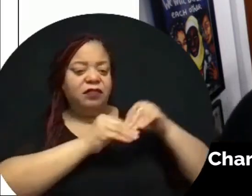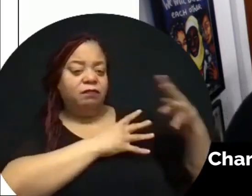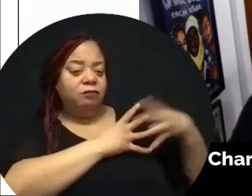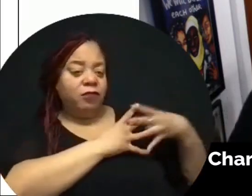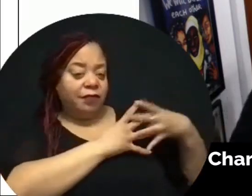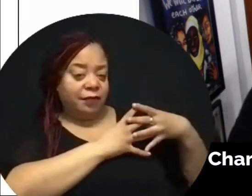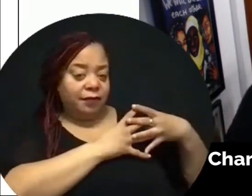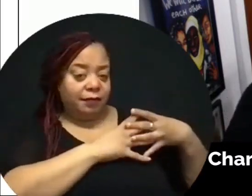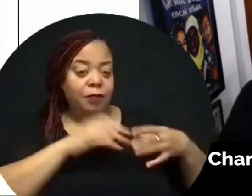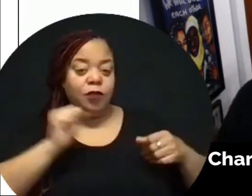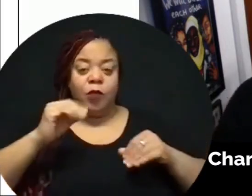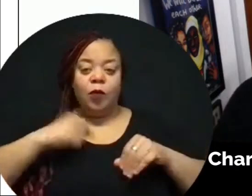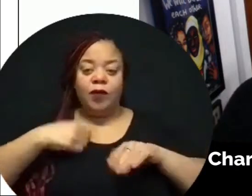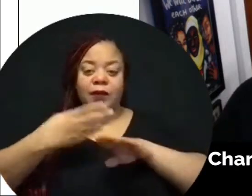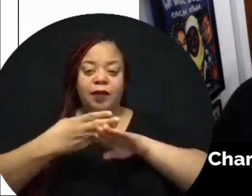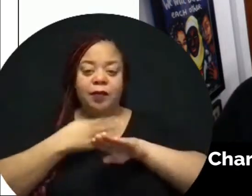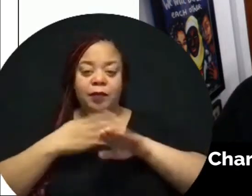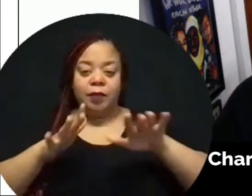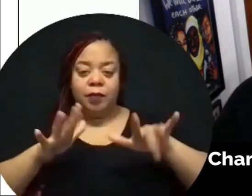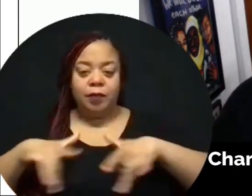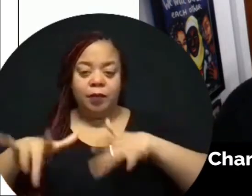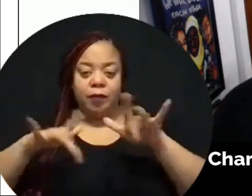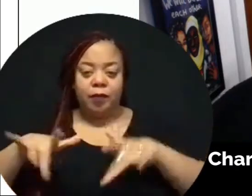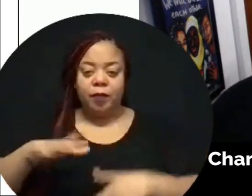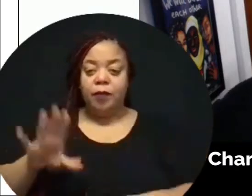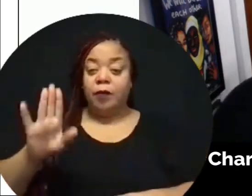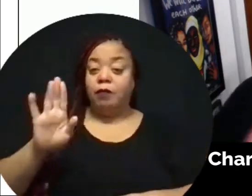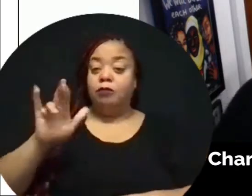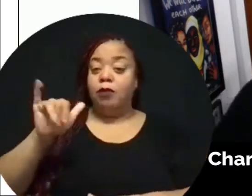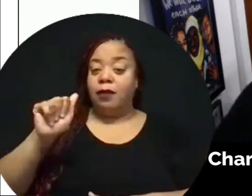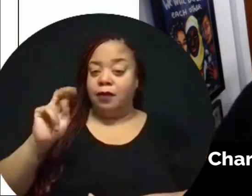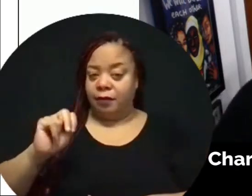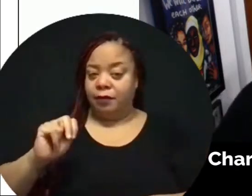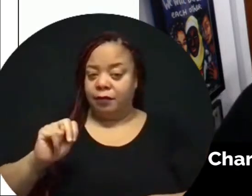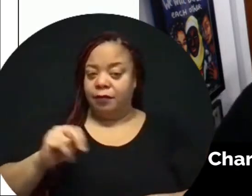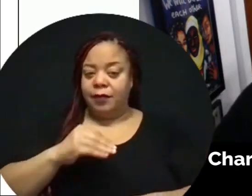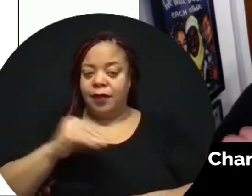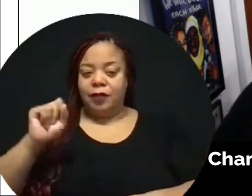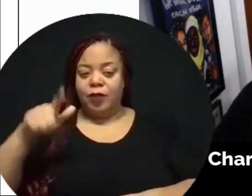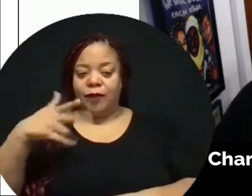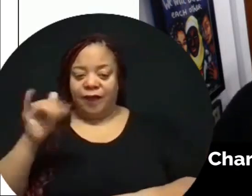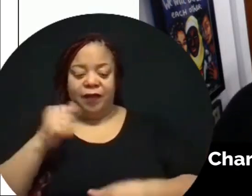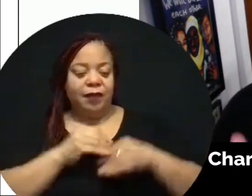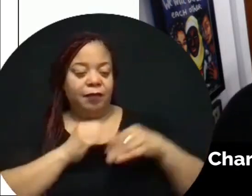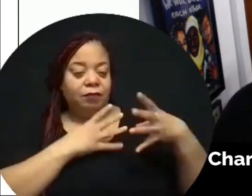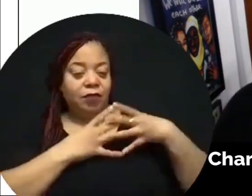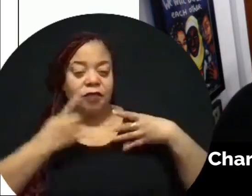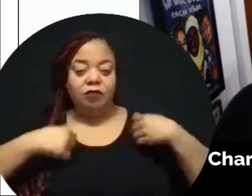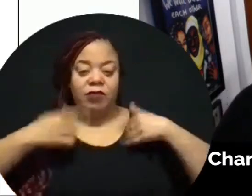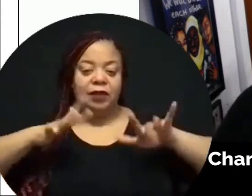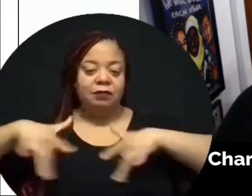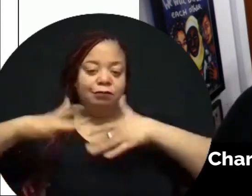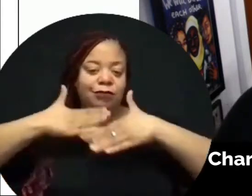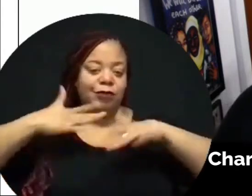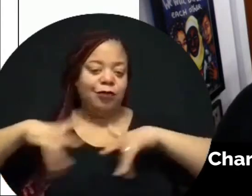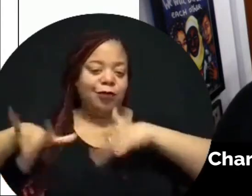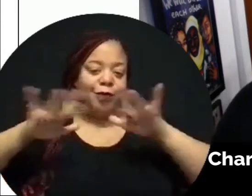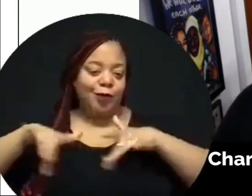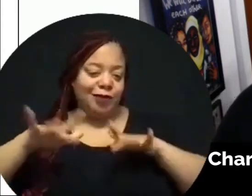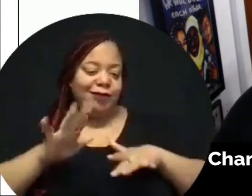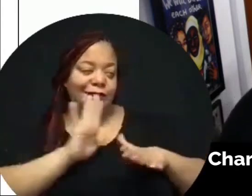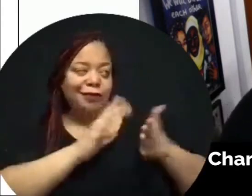kind of respond to and be in conversation with. And then, one final thing before we get started, I wanted to